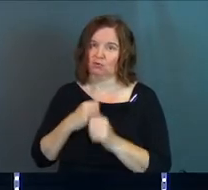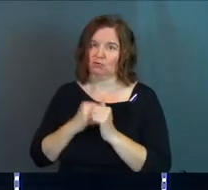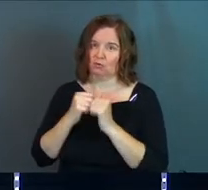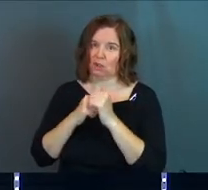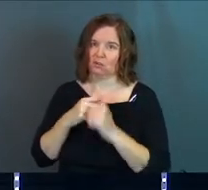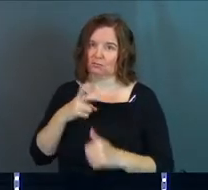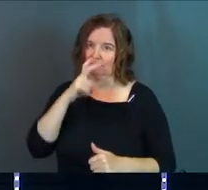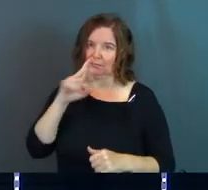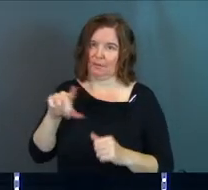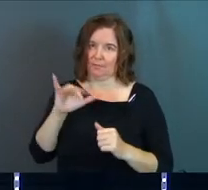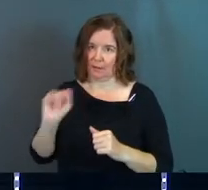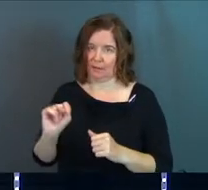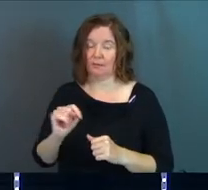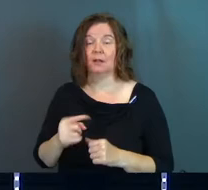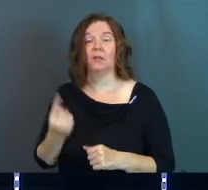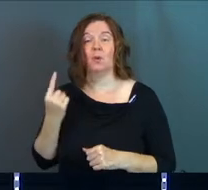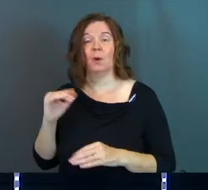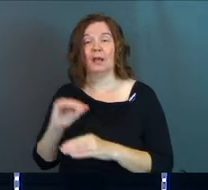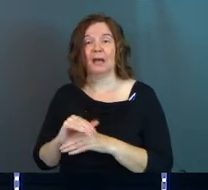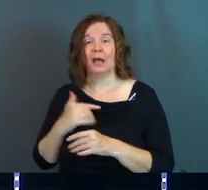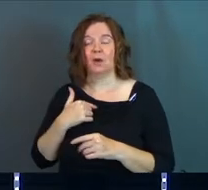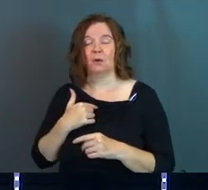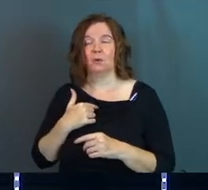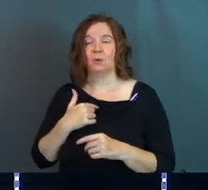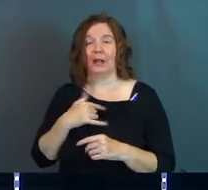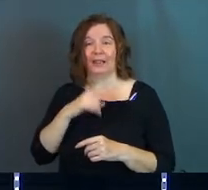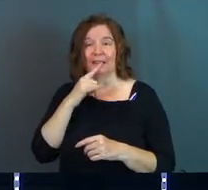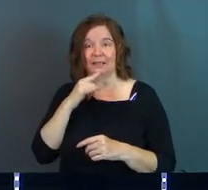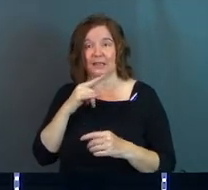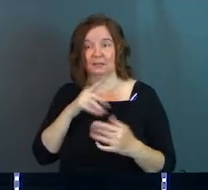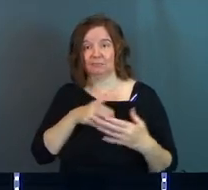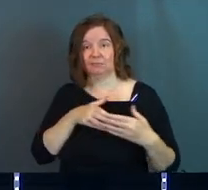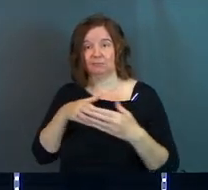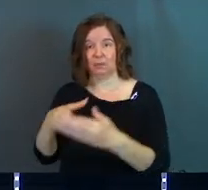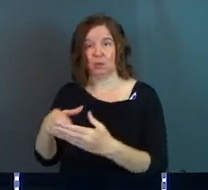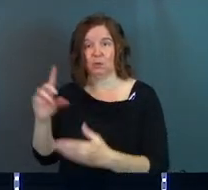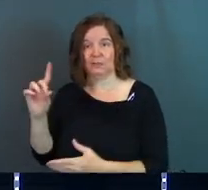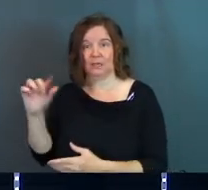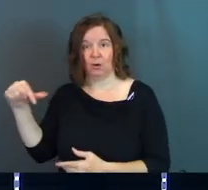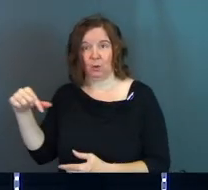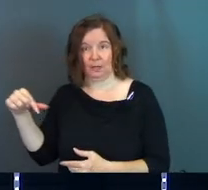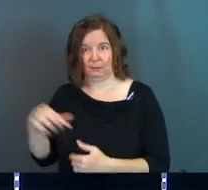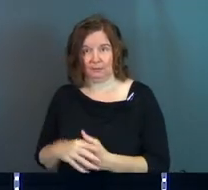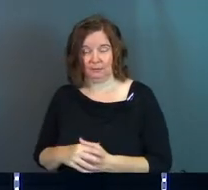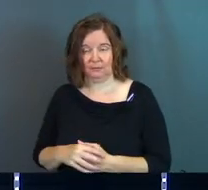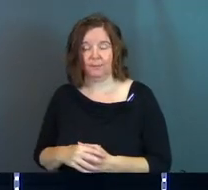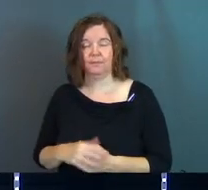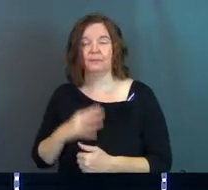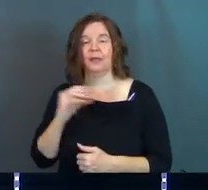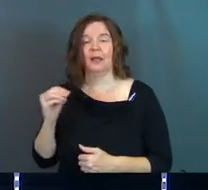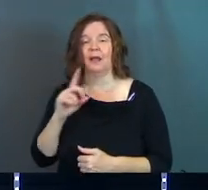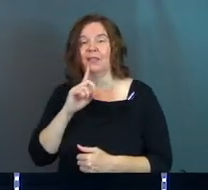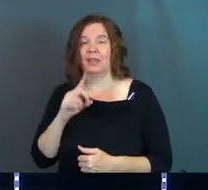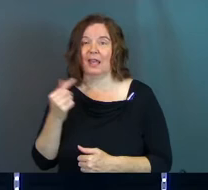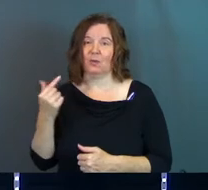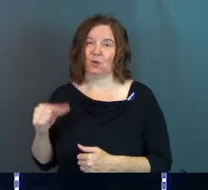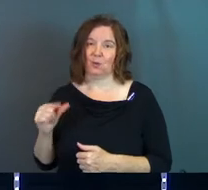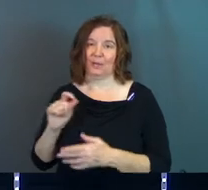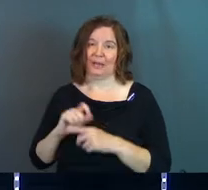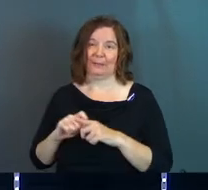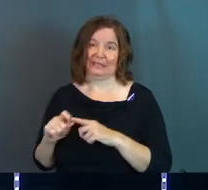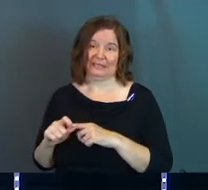structured about it. And there was one night and we were taking the kids to Dairy Queen. And there were green